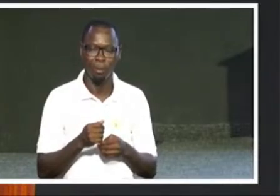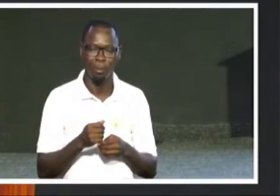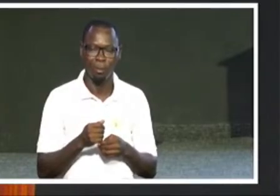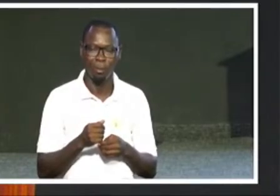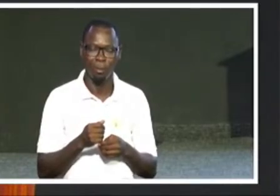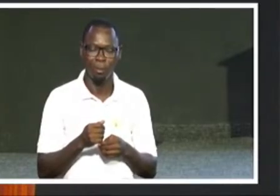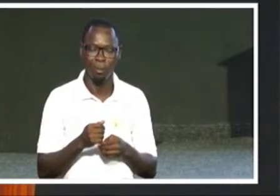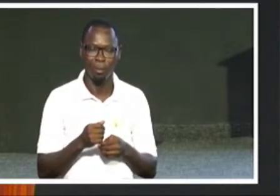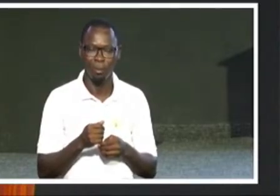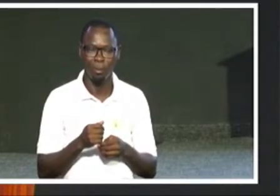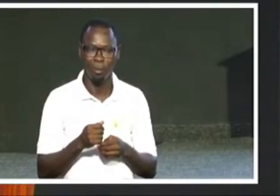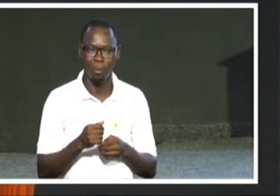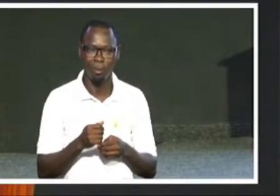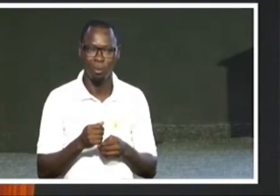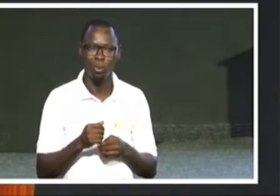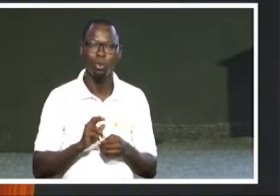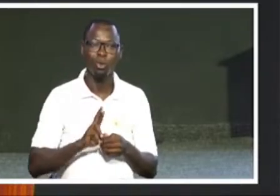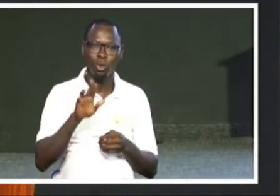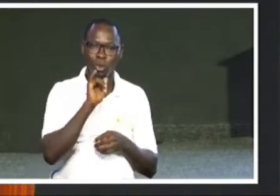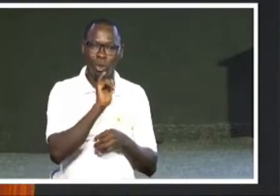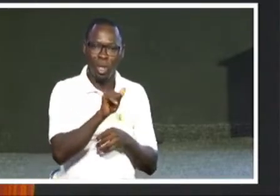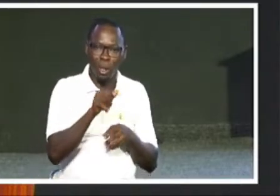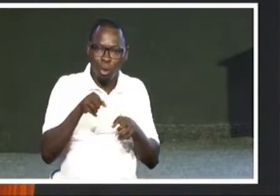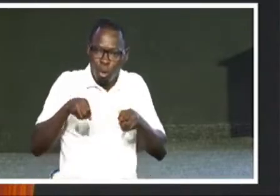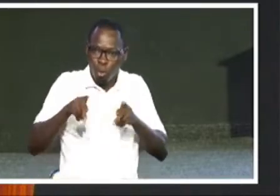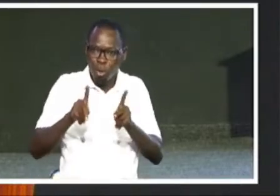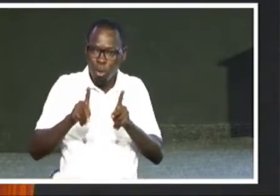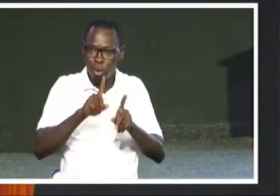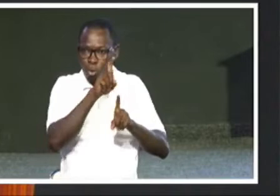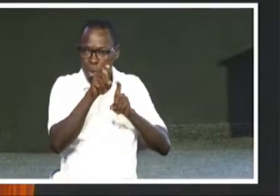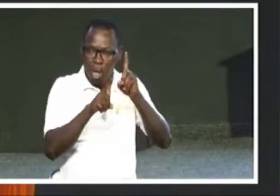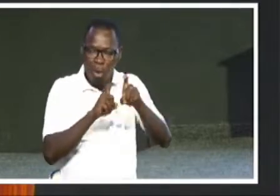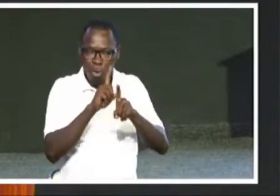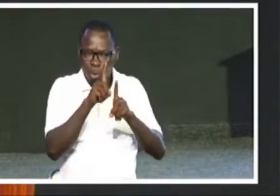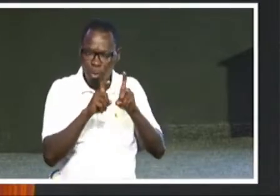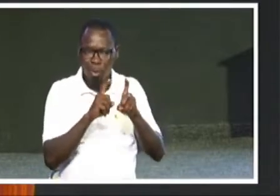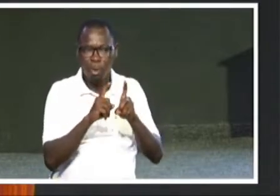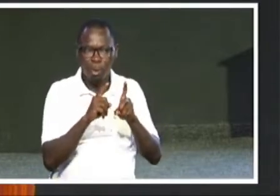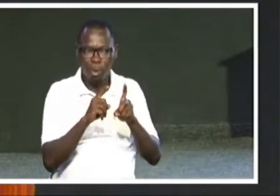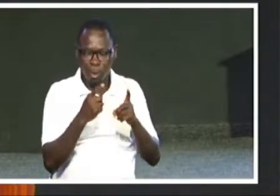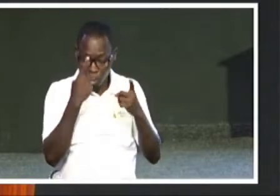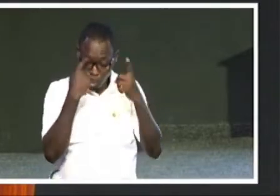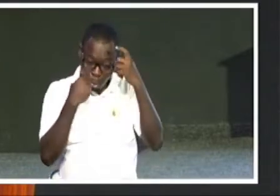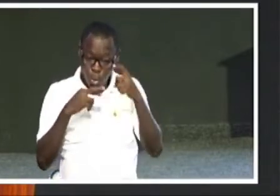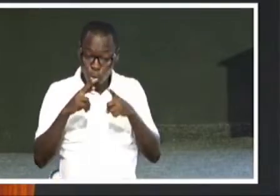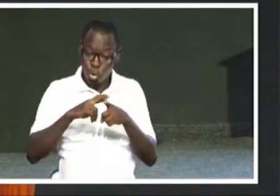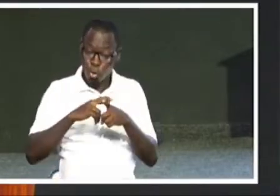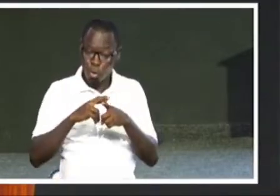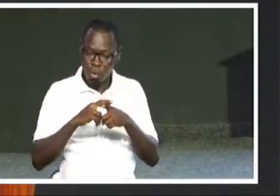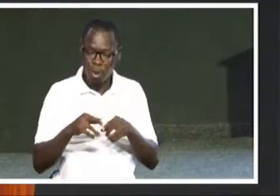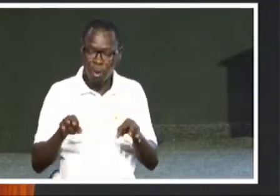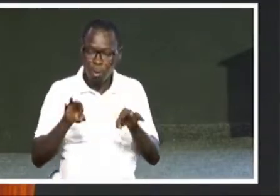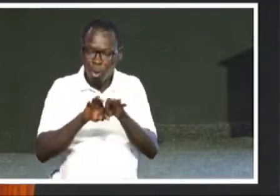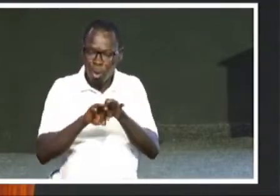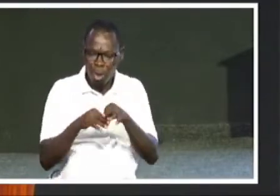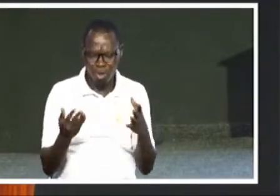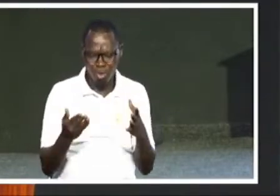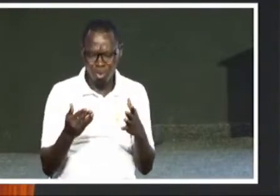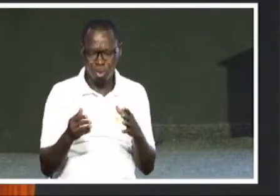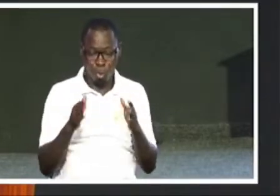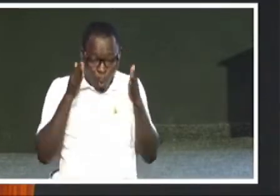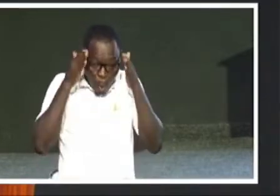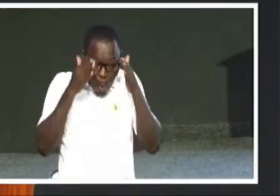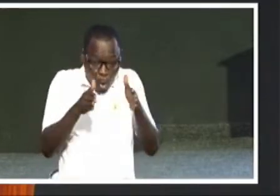questions because your reviews are a safe space for you as well. Don't focus so much on your weakness. Just make